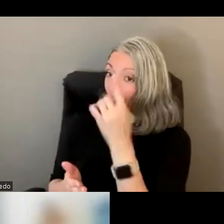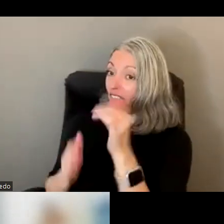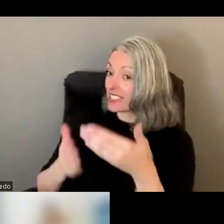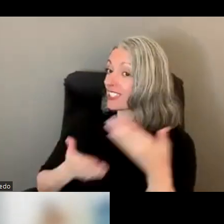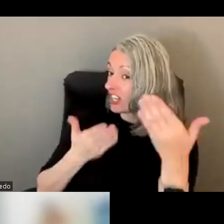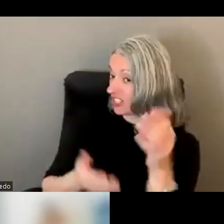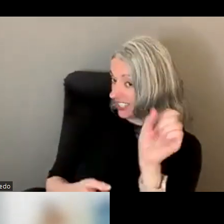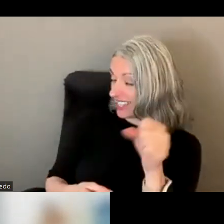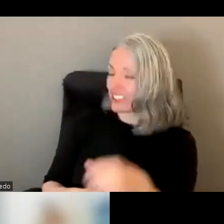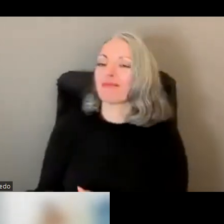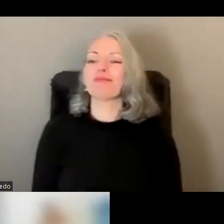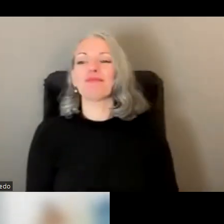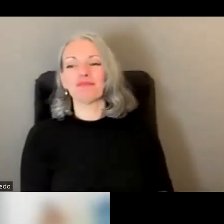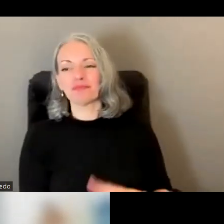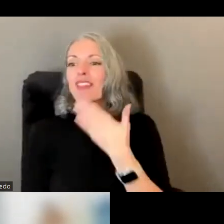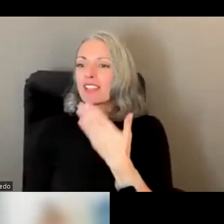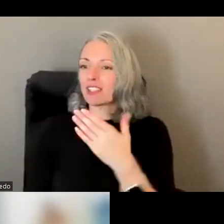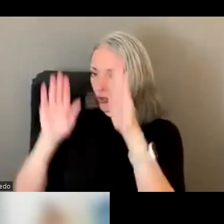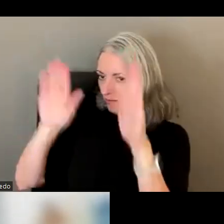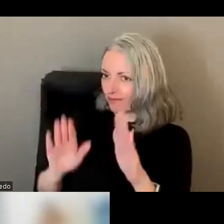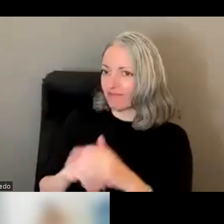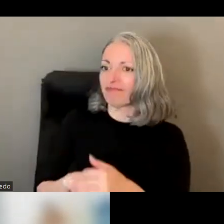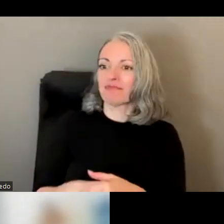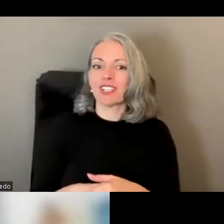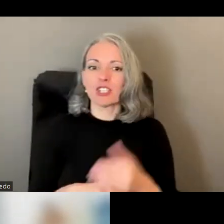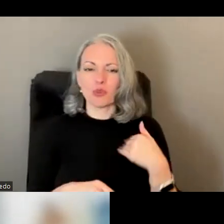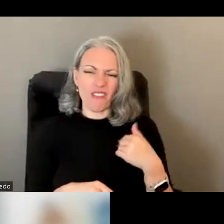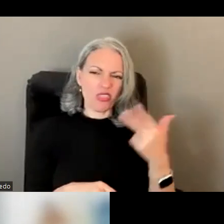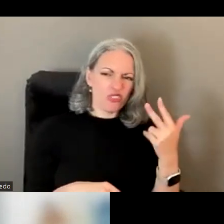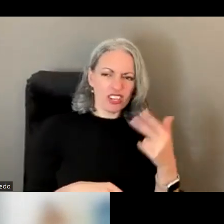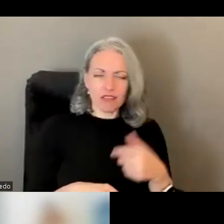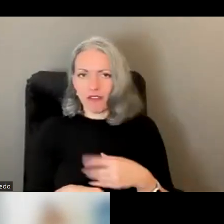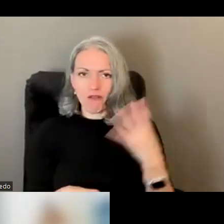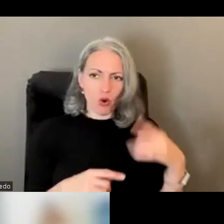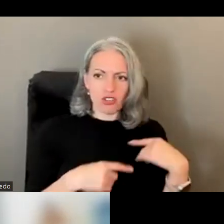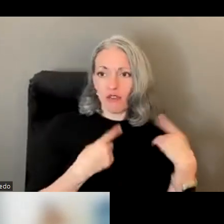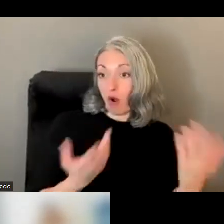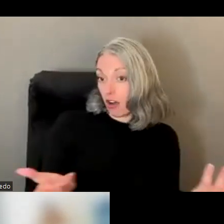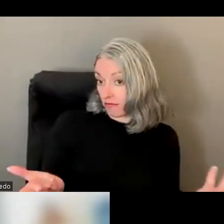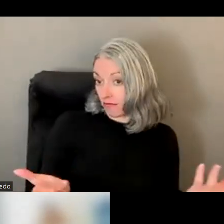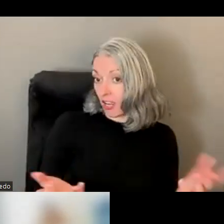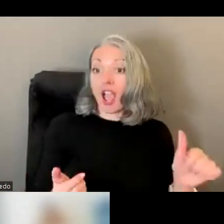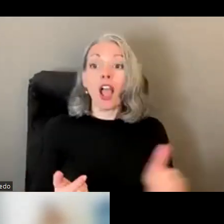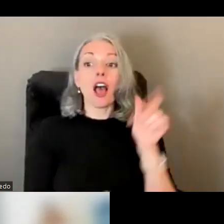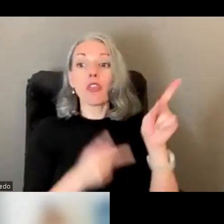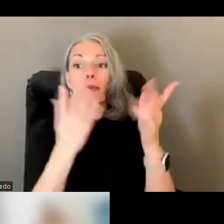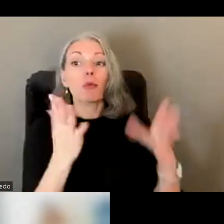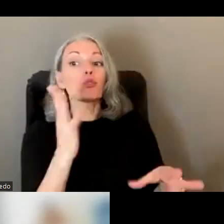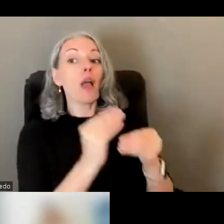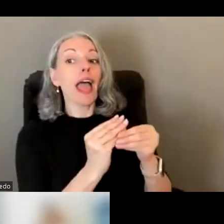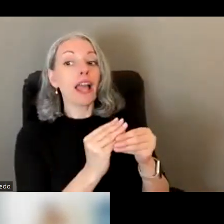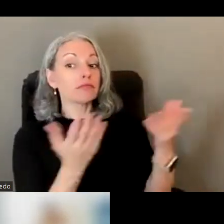suggestion. That's great. So we have, I think, 3 or 4 things so far. Other people want to add anything else?